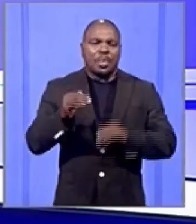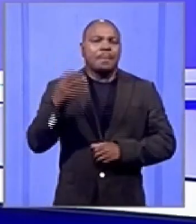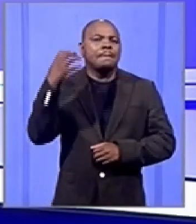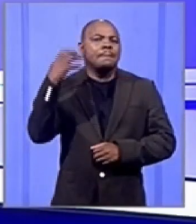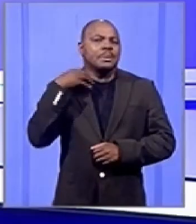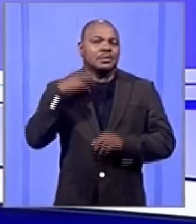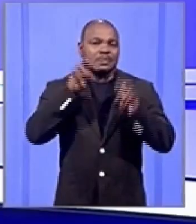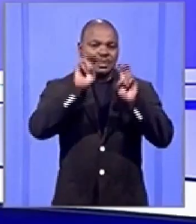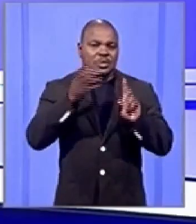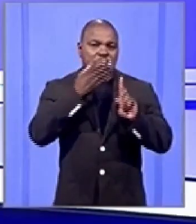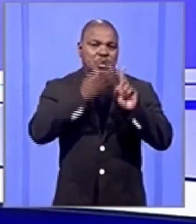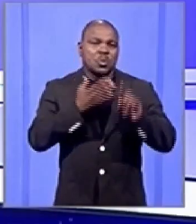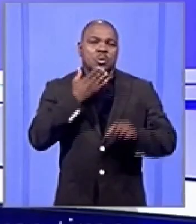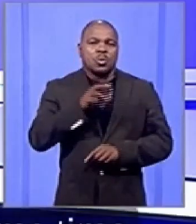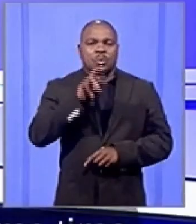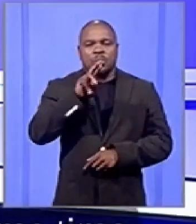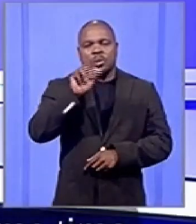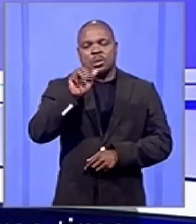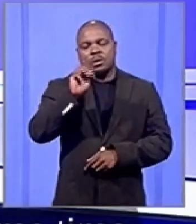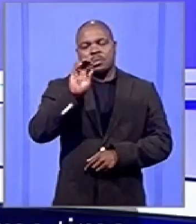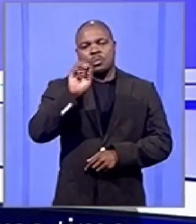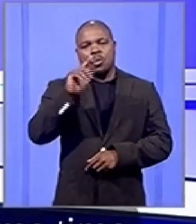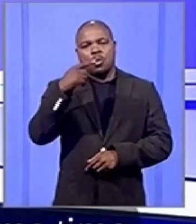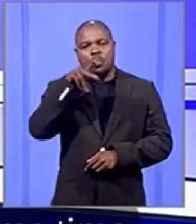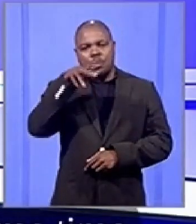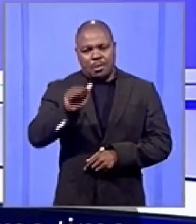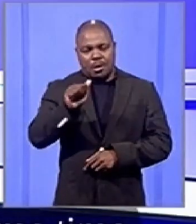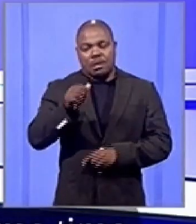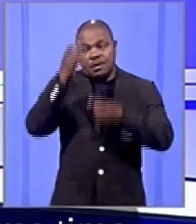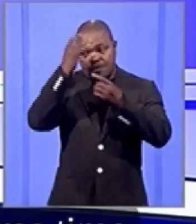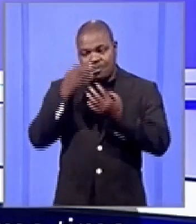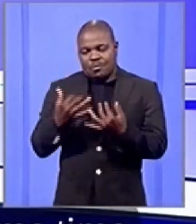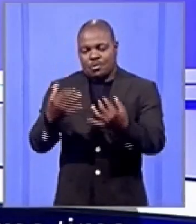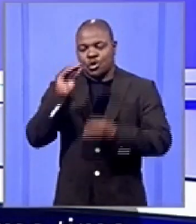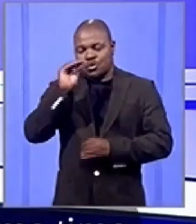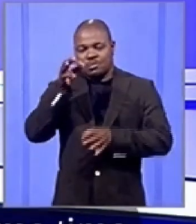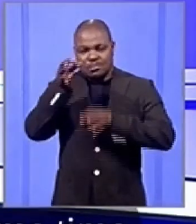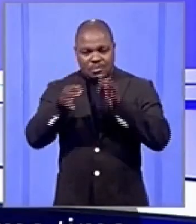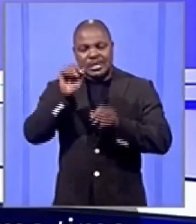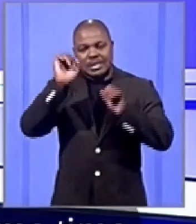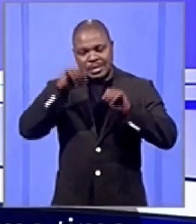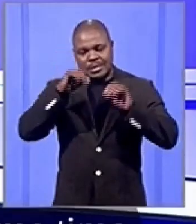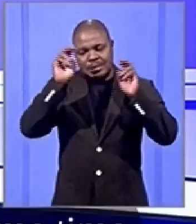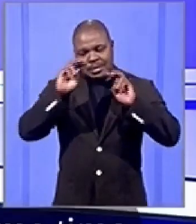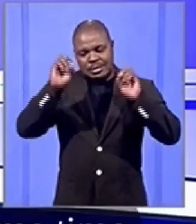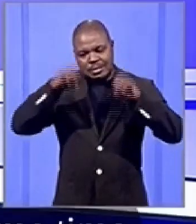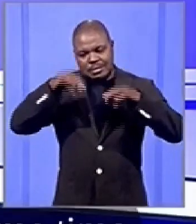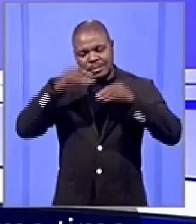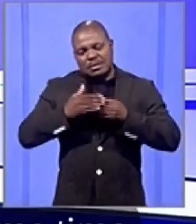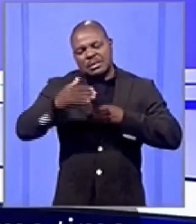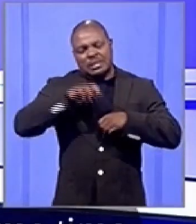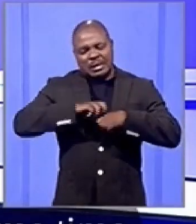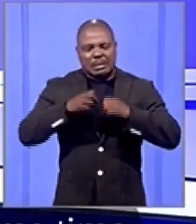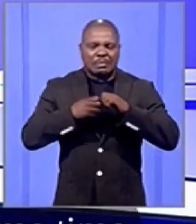ngaka Kgosientsho la Mokgopa ho hlaloseditse baqolotsi ba ditaba hore maemo ha jwale a timatima empa e le tshitiso ya nakwana.